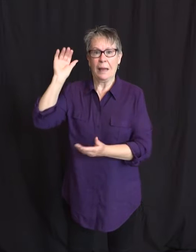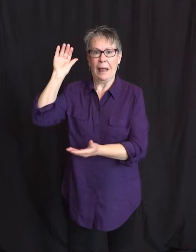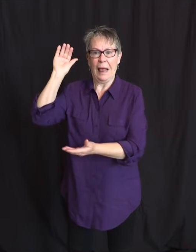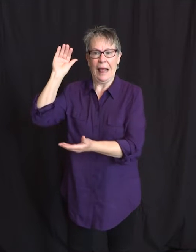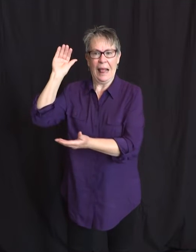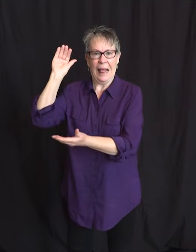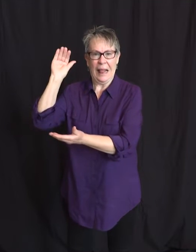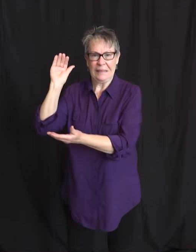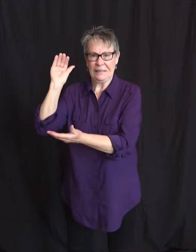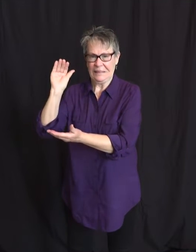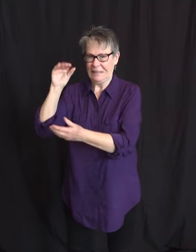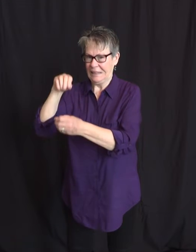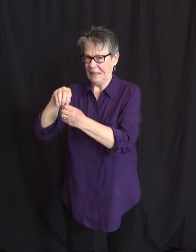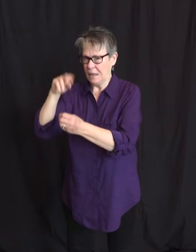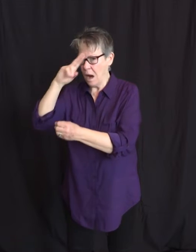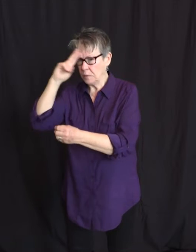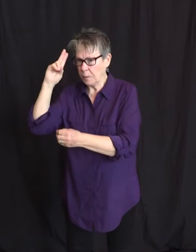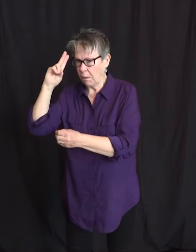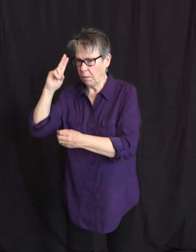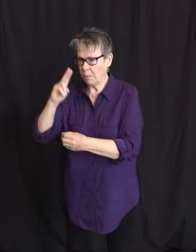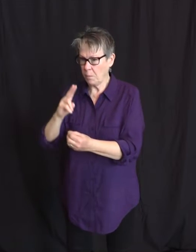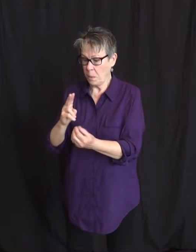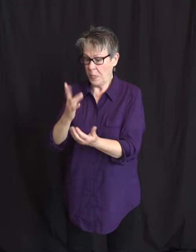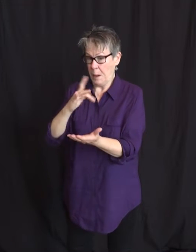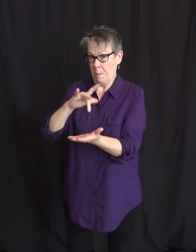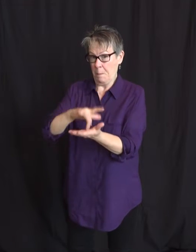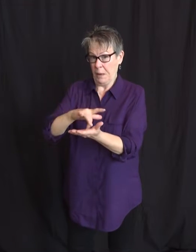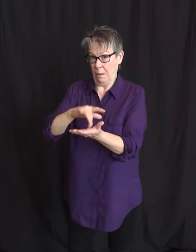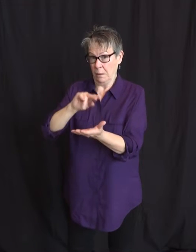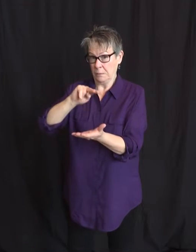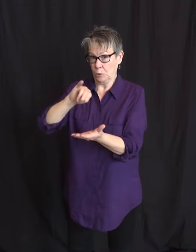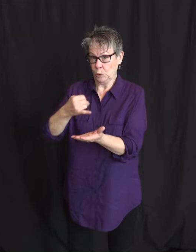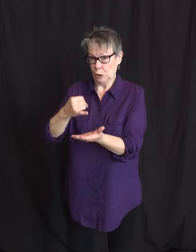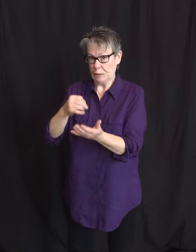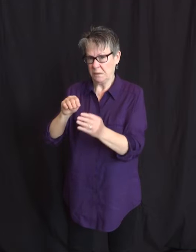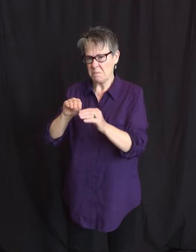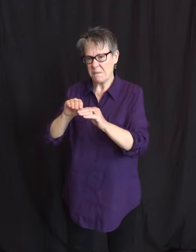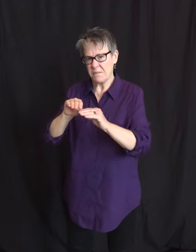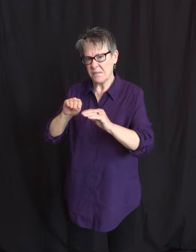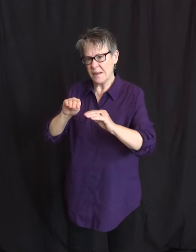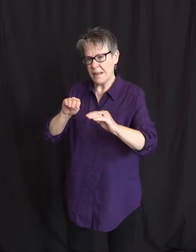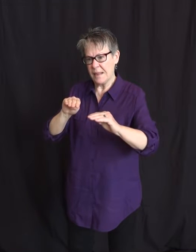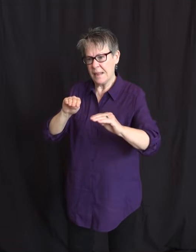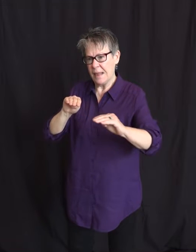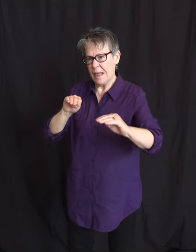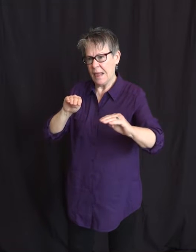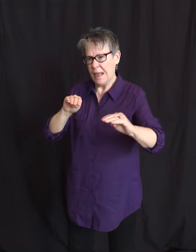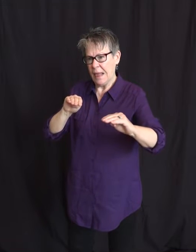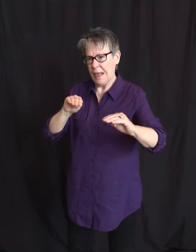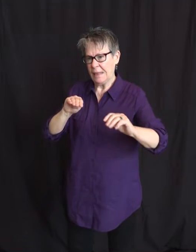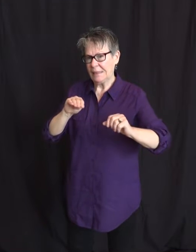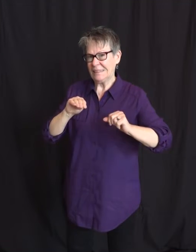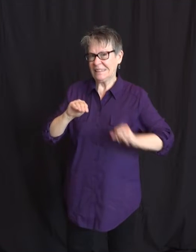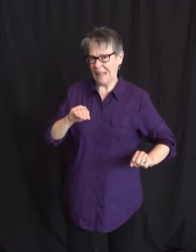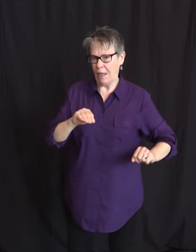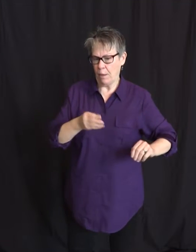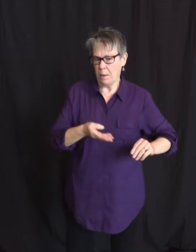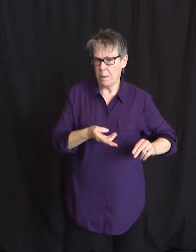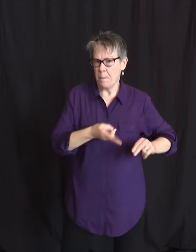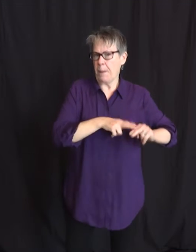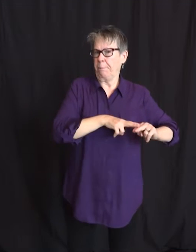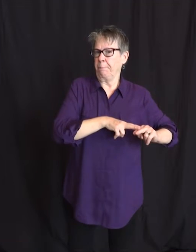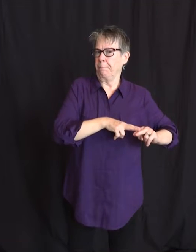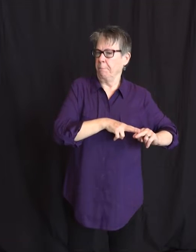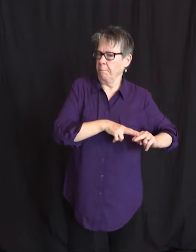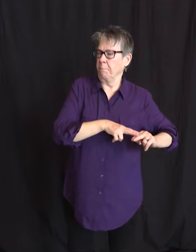central part of the state, and a slight uptick in the southern part of the state. Last evening, there were 5